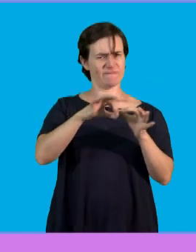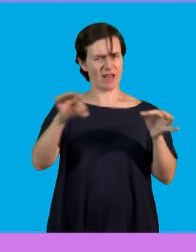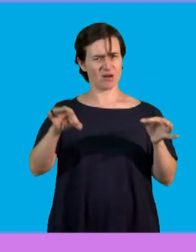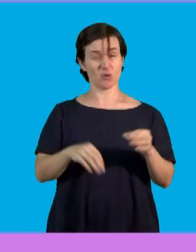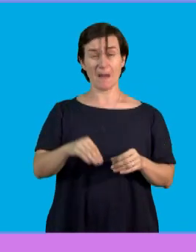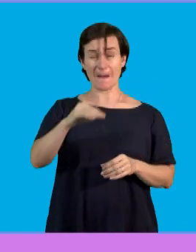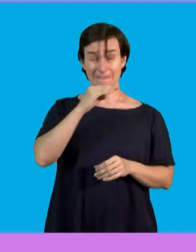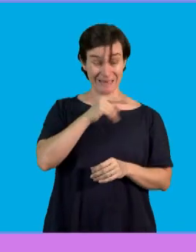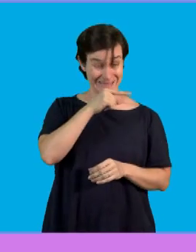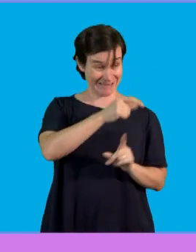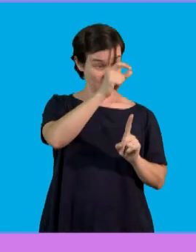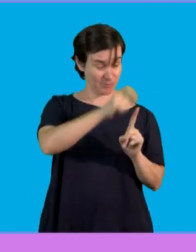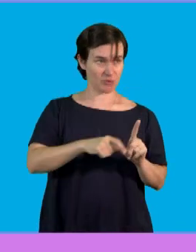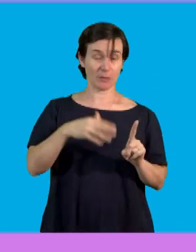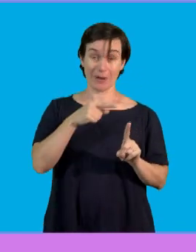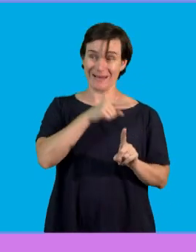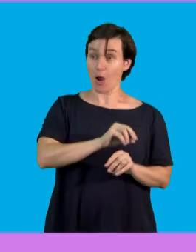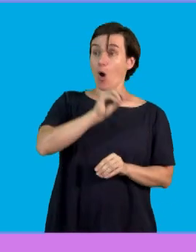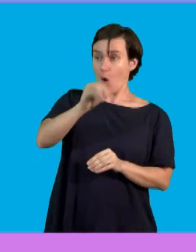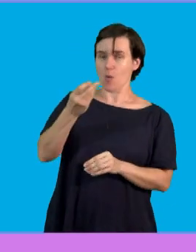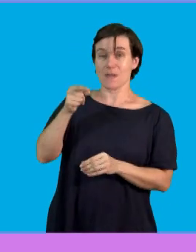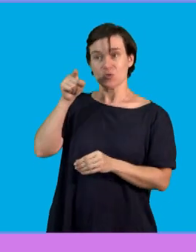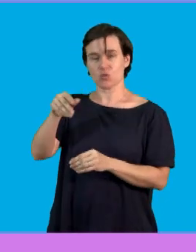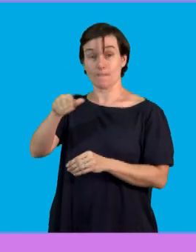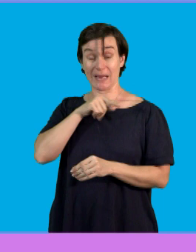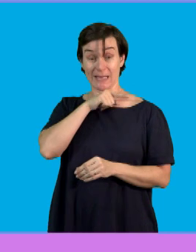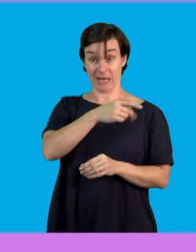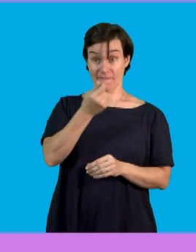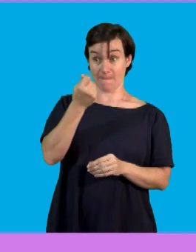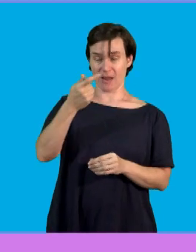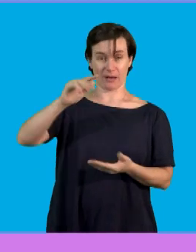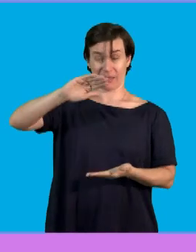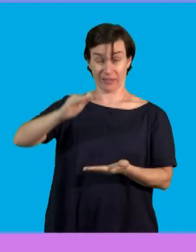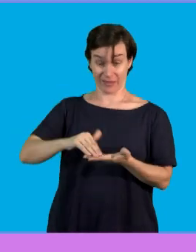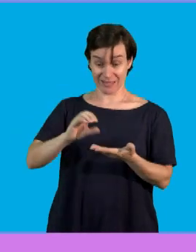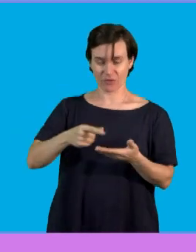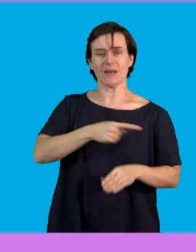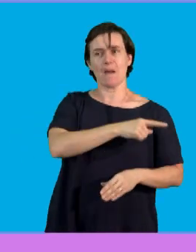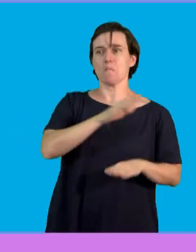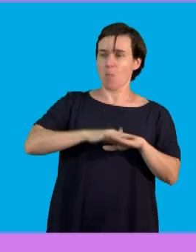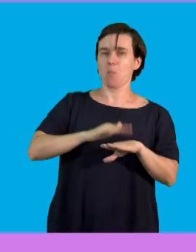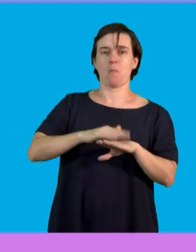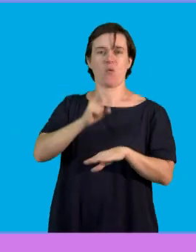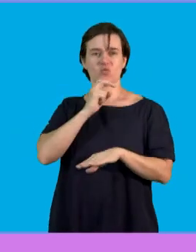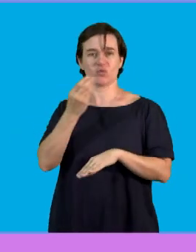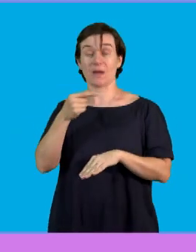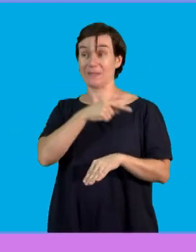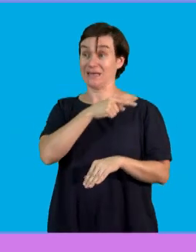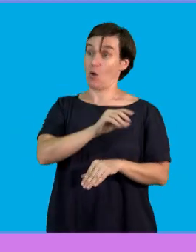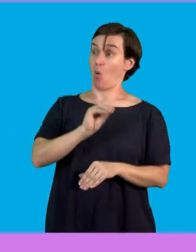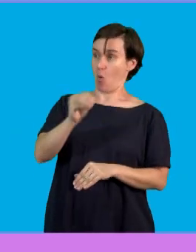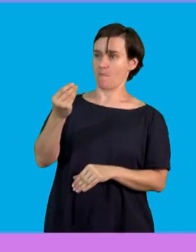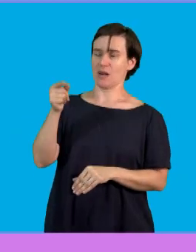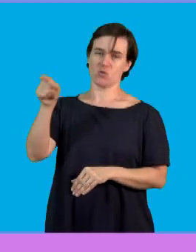now owing the bank. He has used more than what he has in his account. So now we need to find this amount that